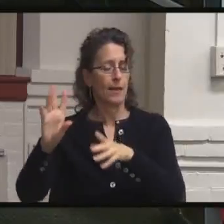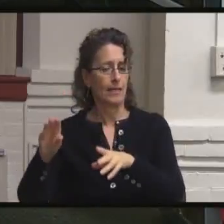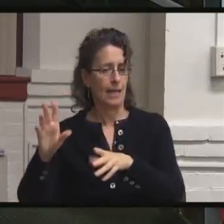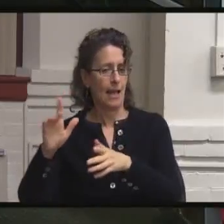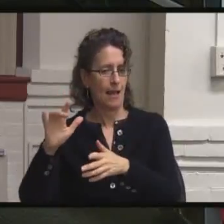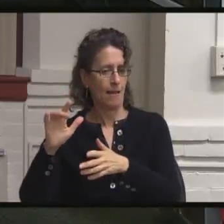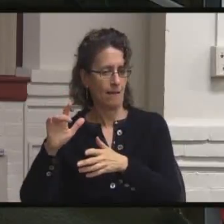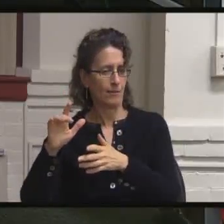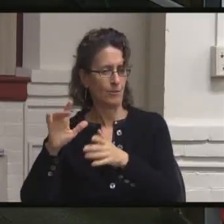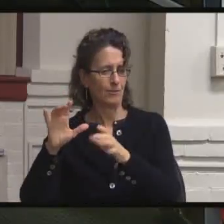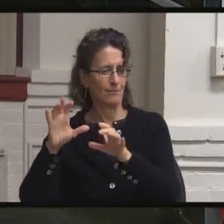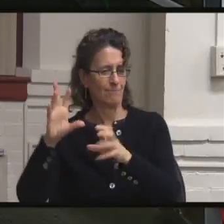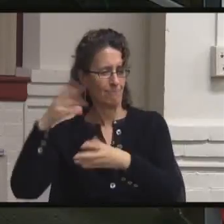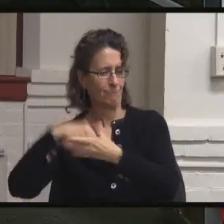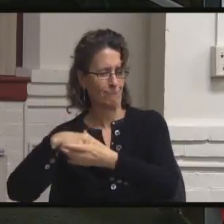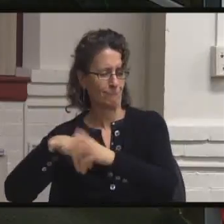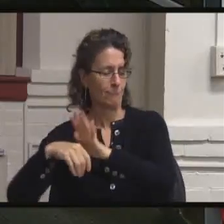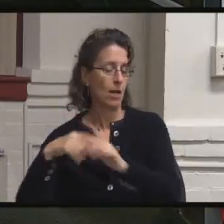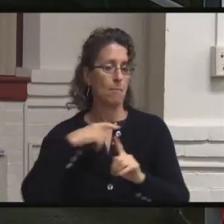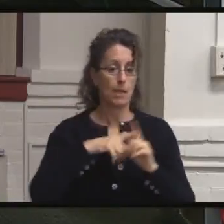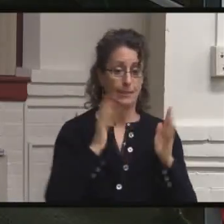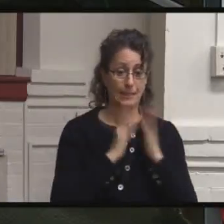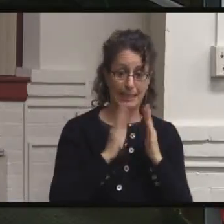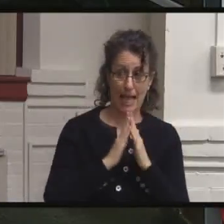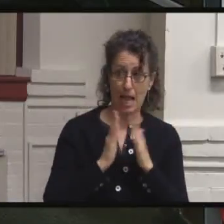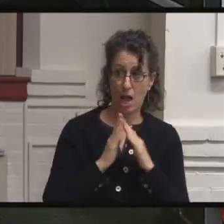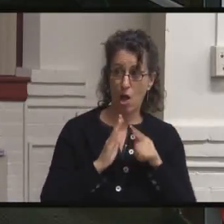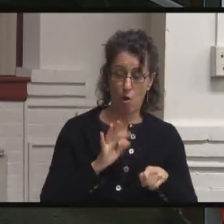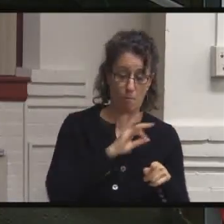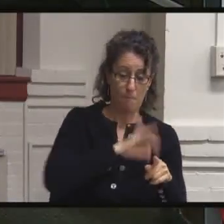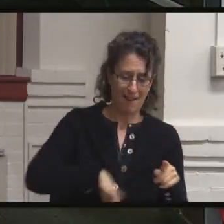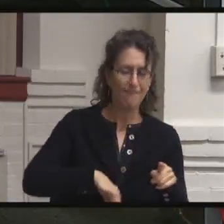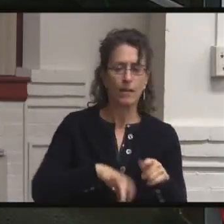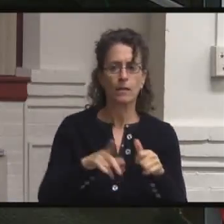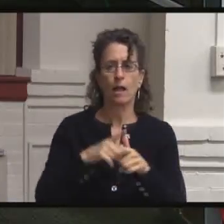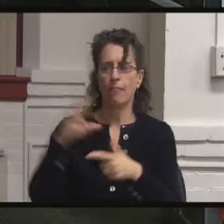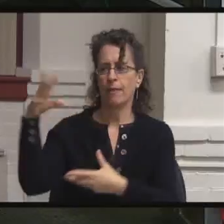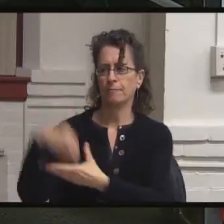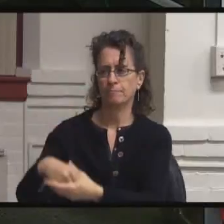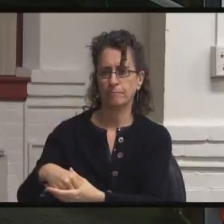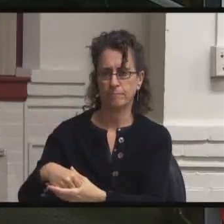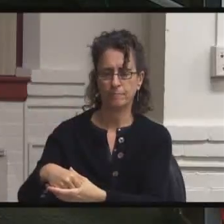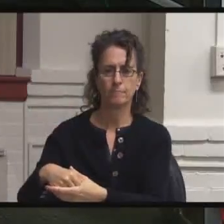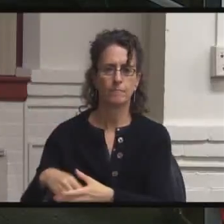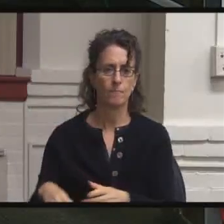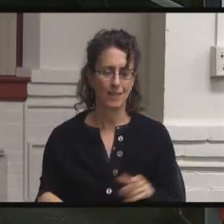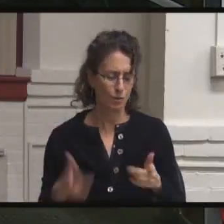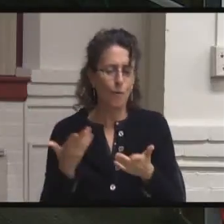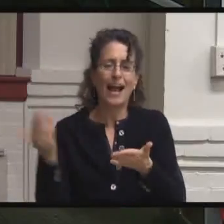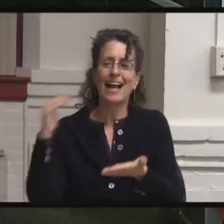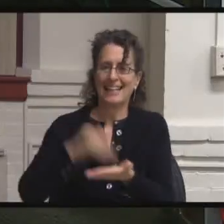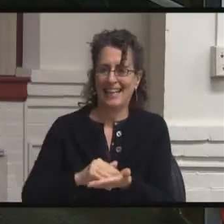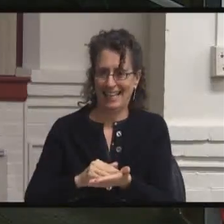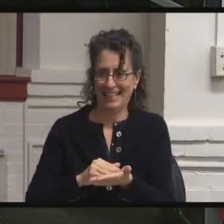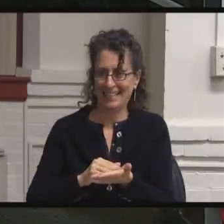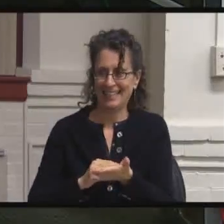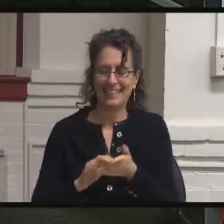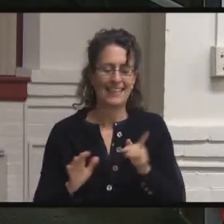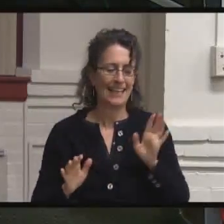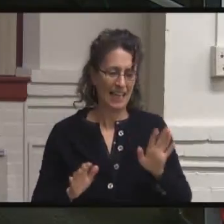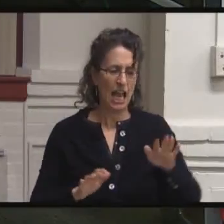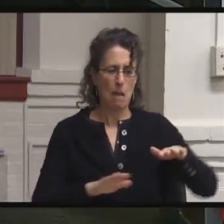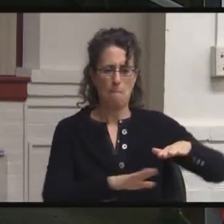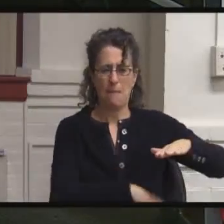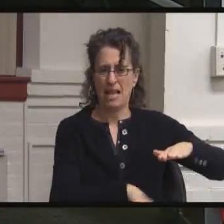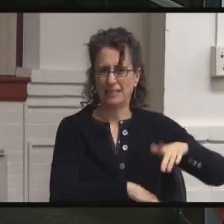So there is a sort of a series of base costs for the energy efficiency analysis that would occur at each building, and